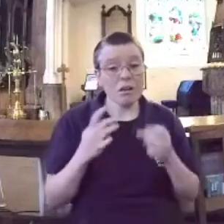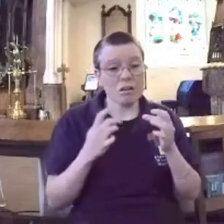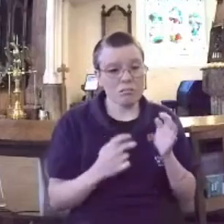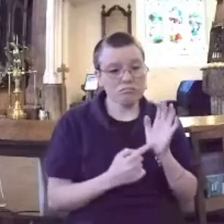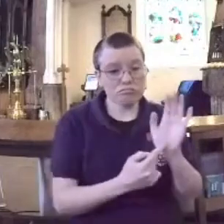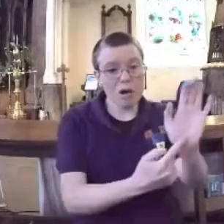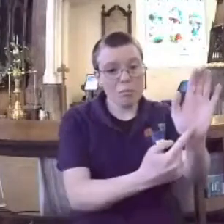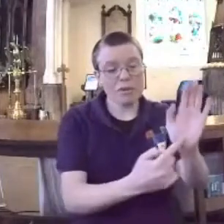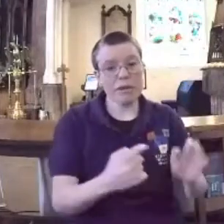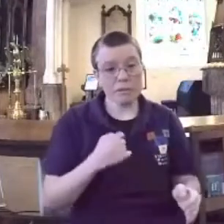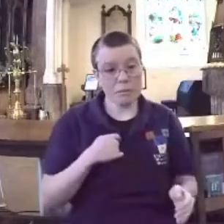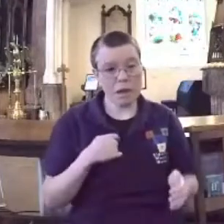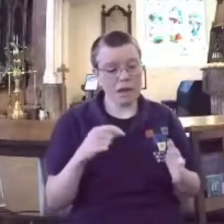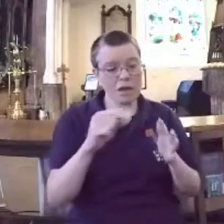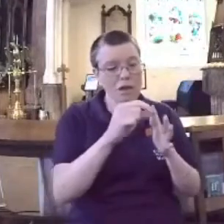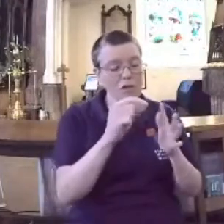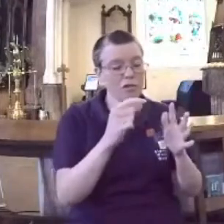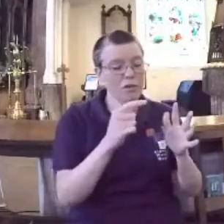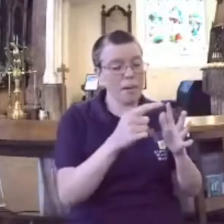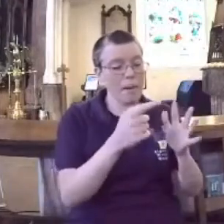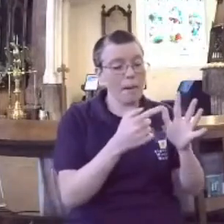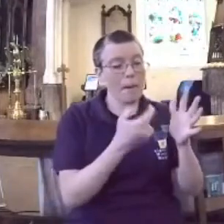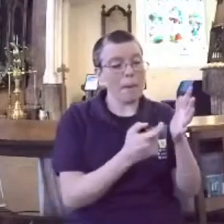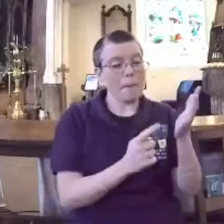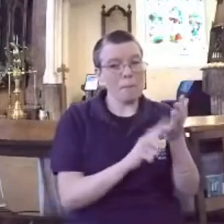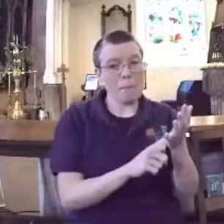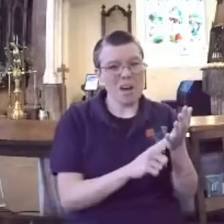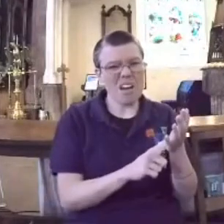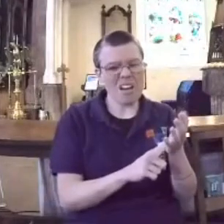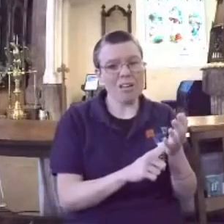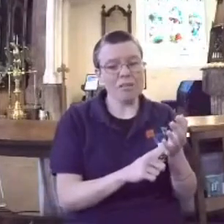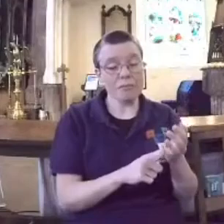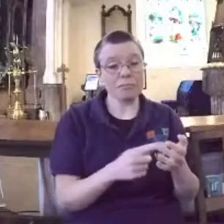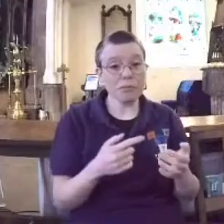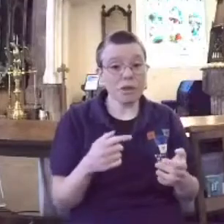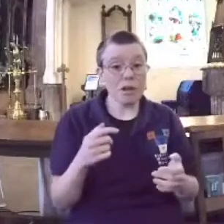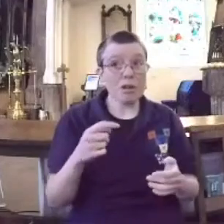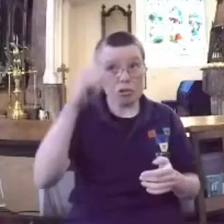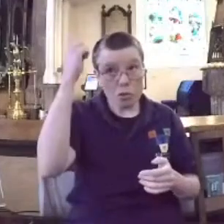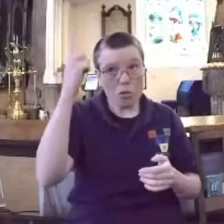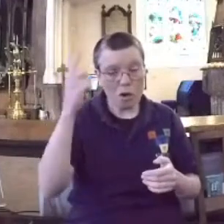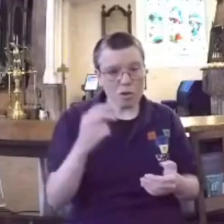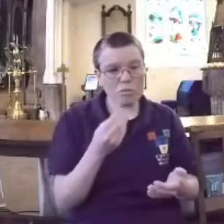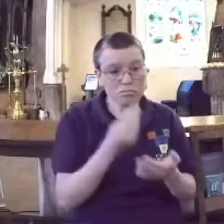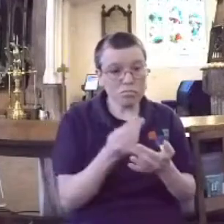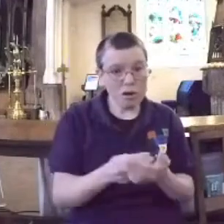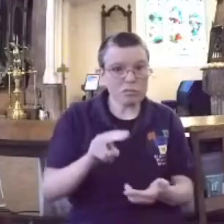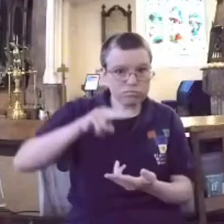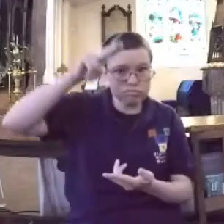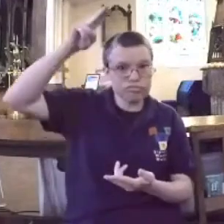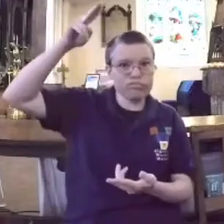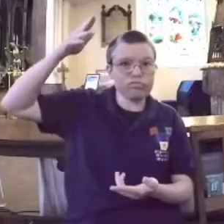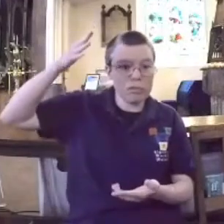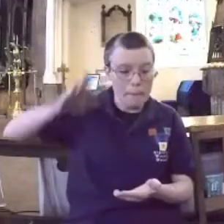represents me as the pearl that God paid the highest price for. And the reason I